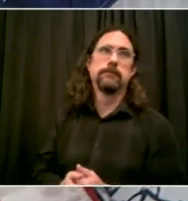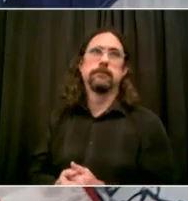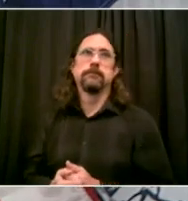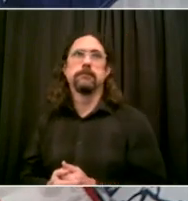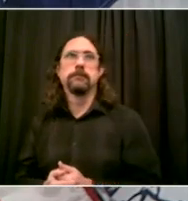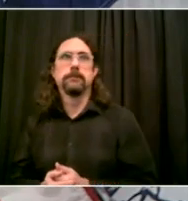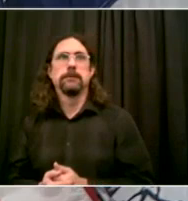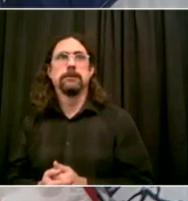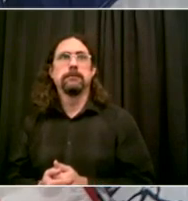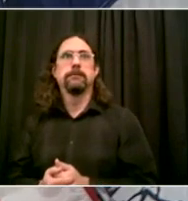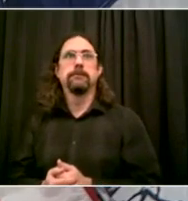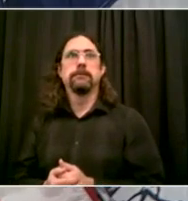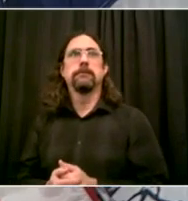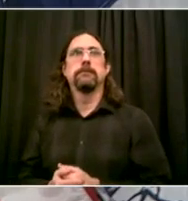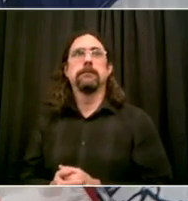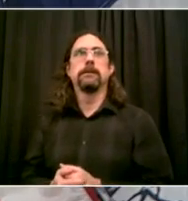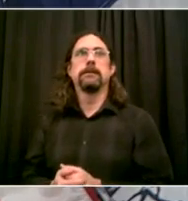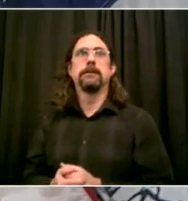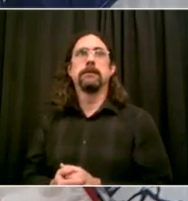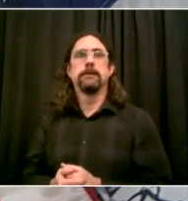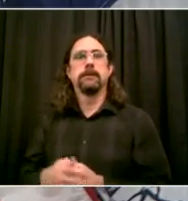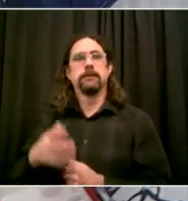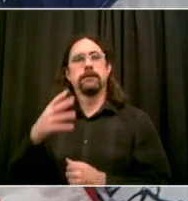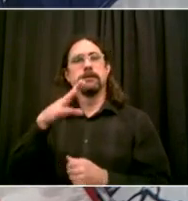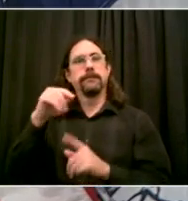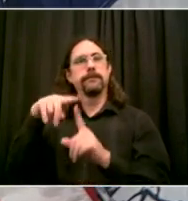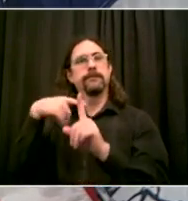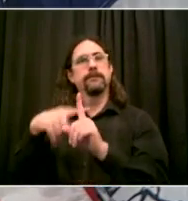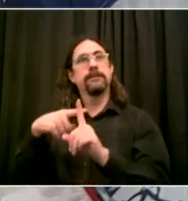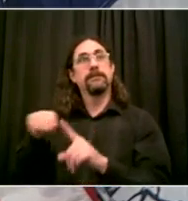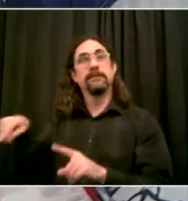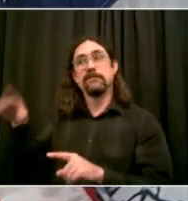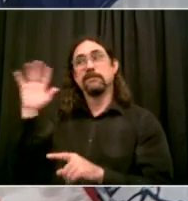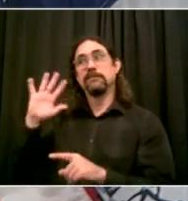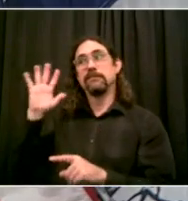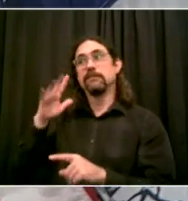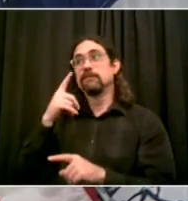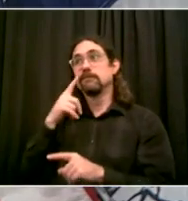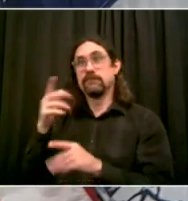today, I want to go back to something that Dr. Chokshi said.